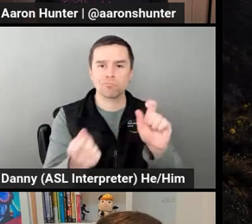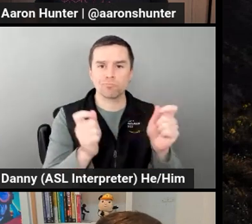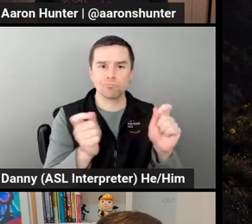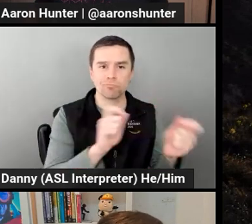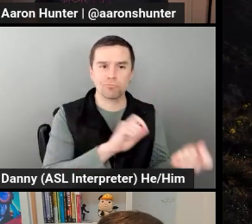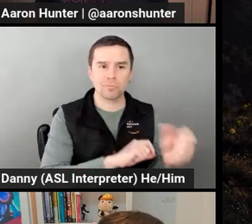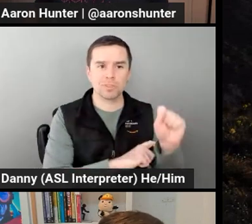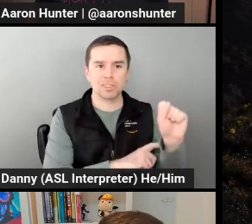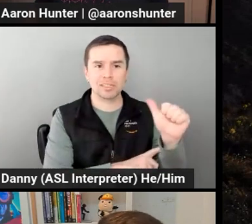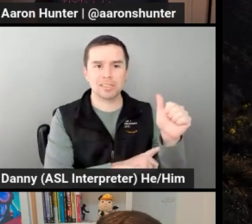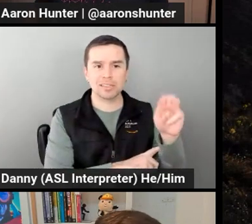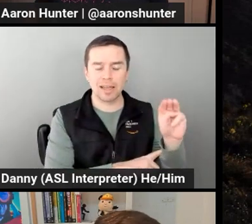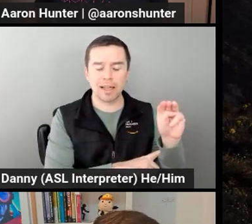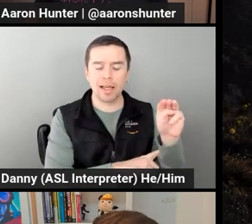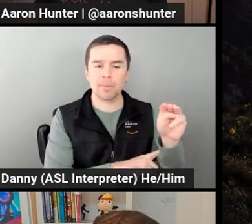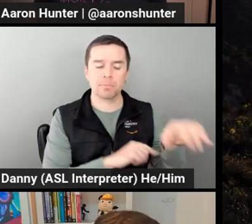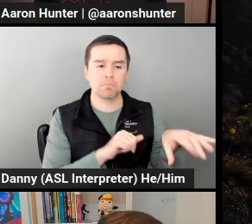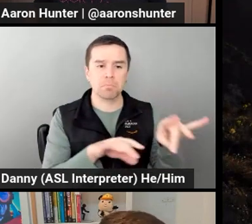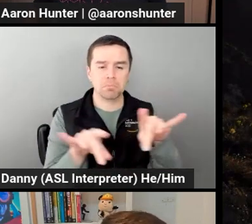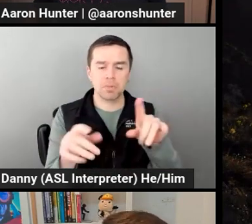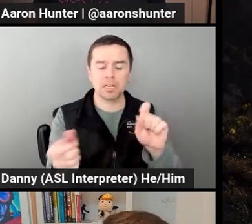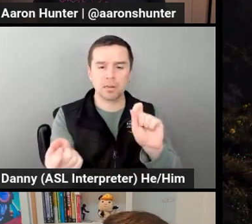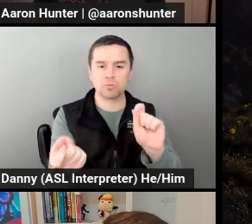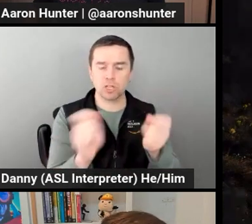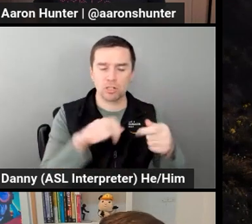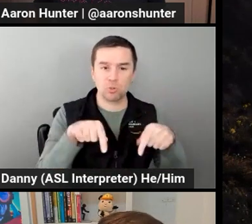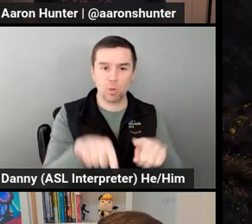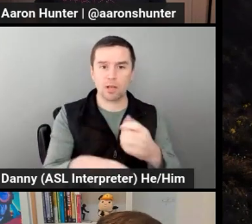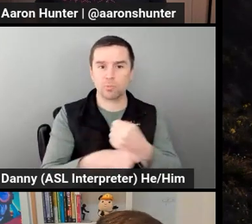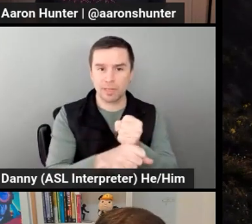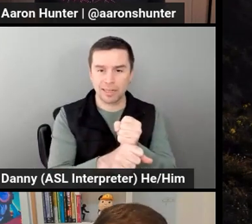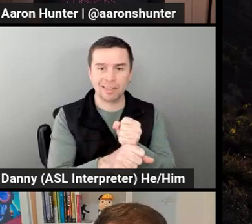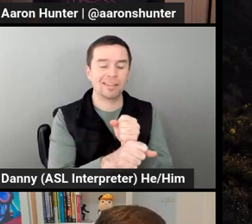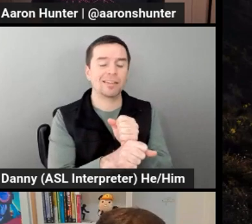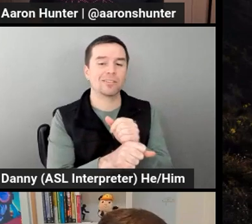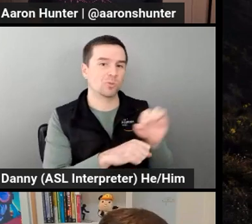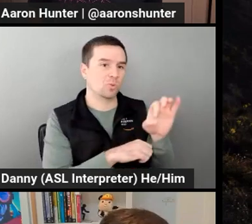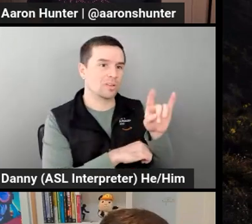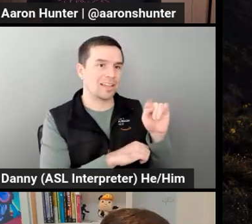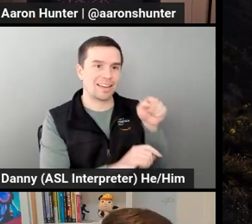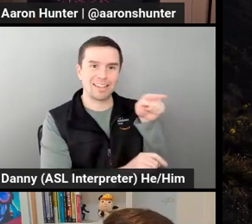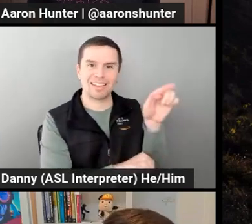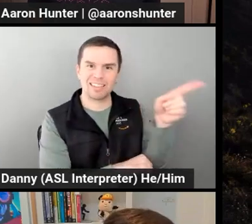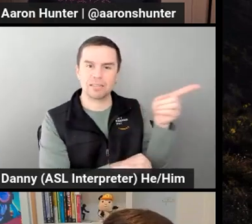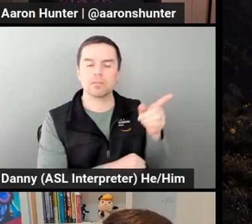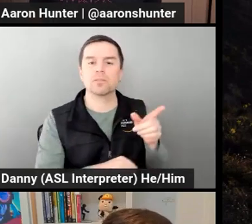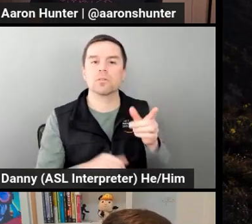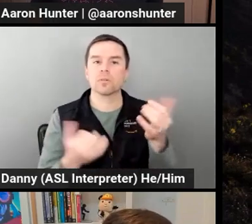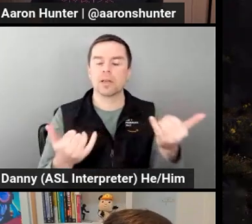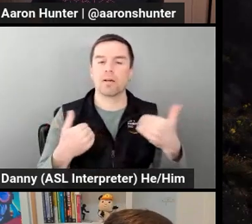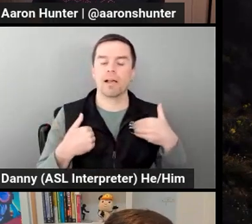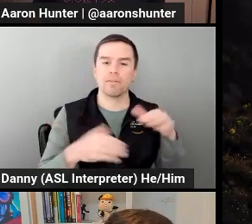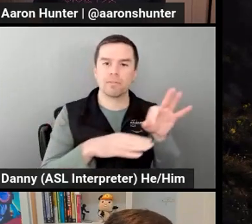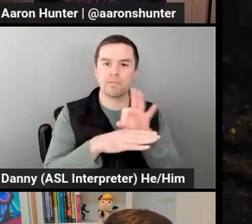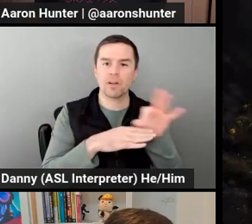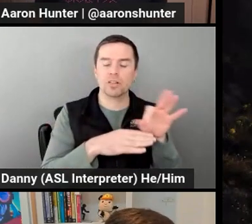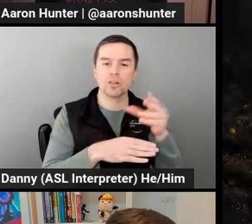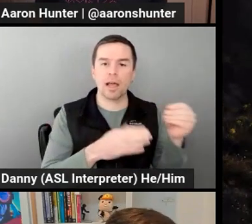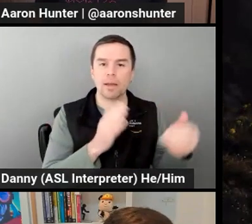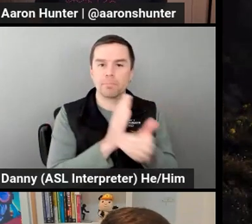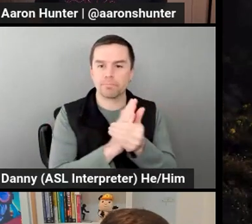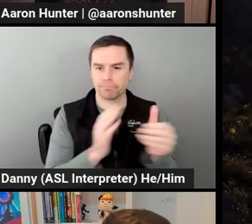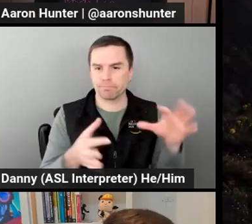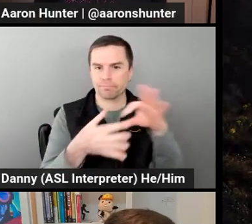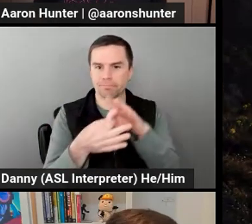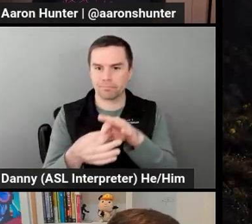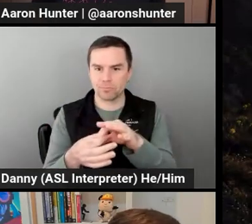up changes as you make, say edits like this. So now I have a function and a bucket connected, as you saw me do in the earlier demo.